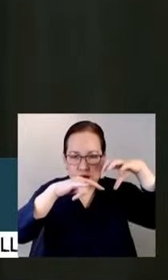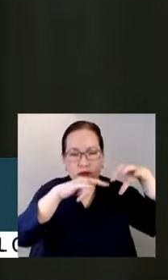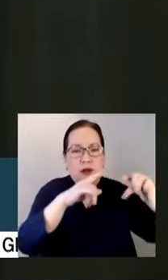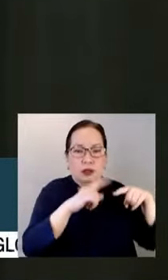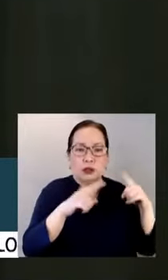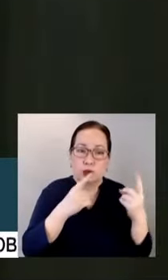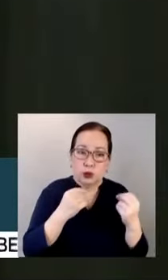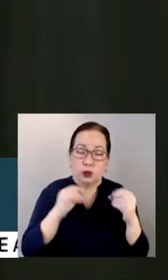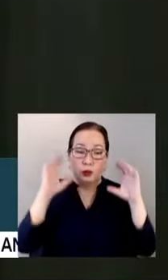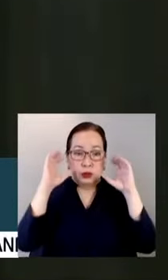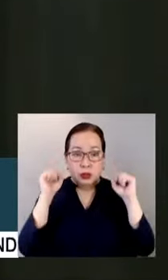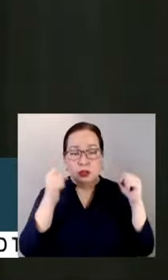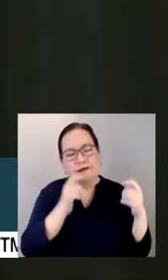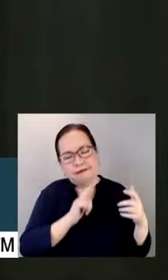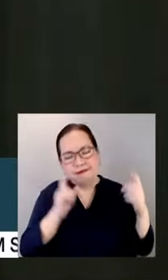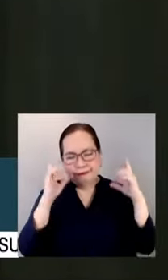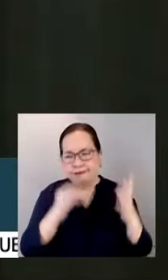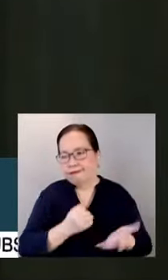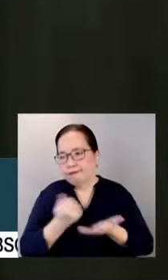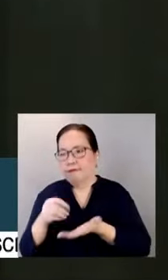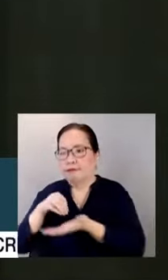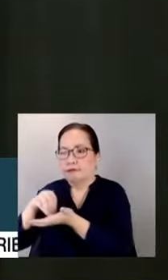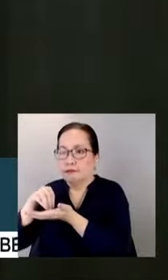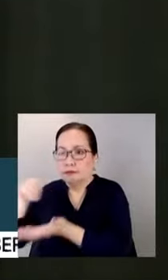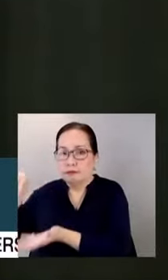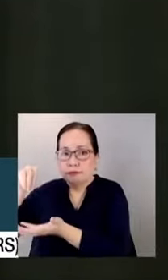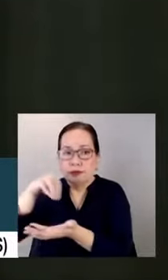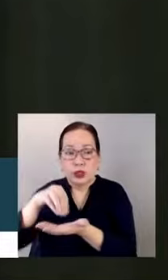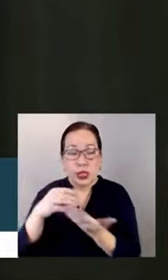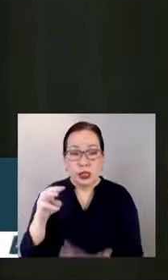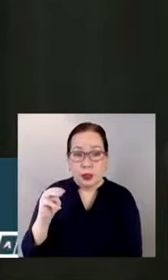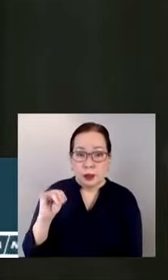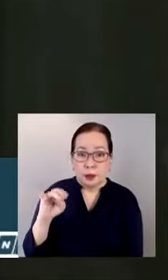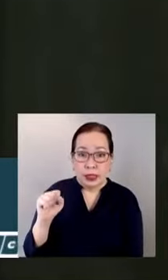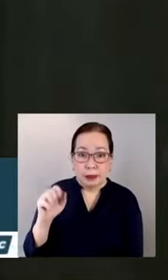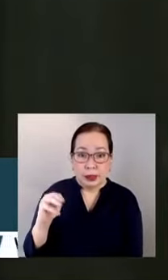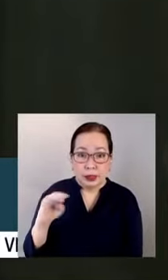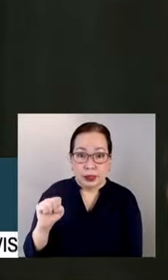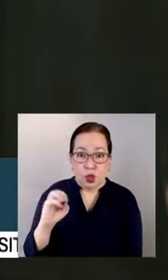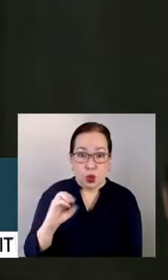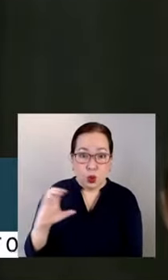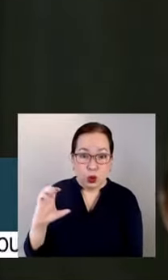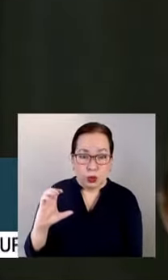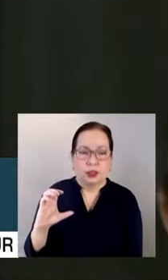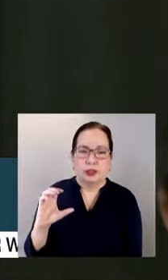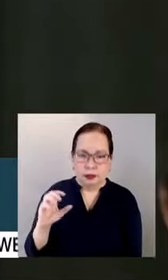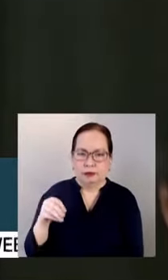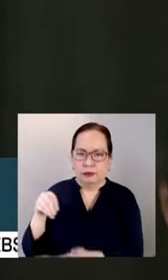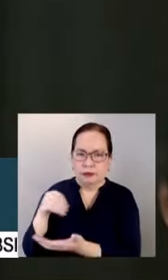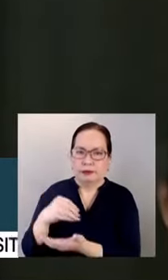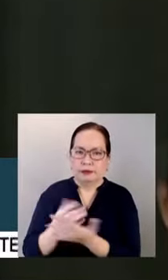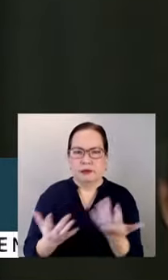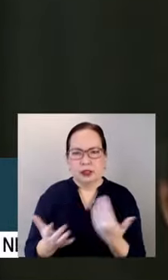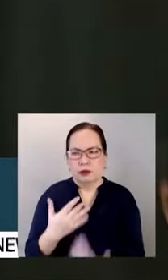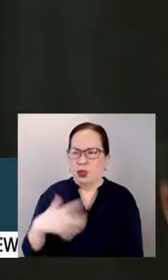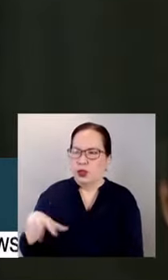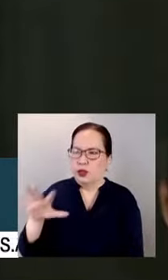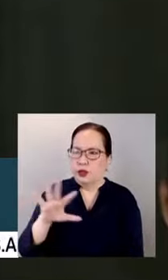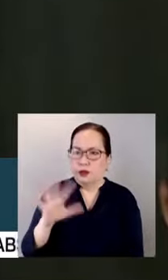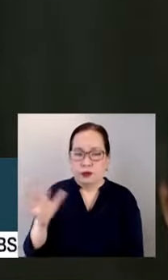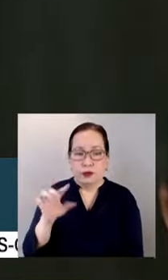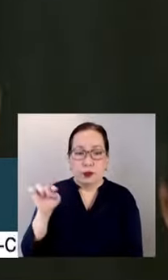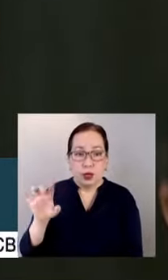to distribute relief goods in Tutela, Misamis Occidental. According to Malacanang, some 55.81 million